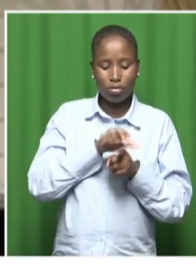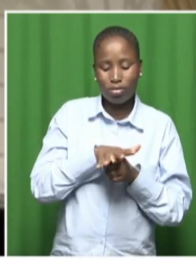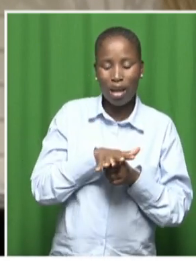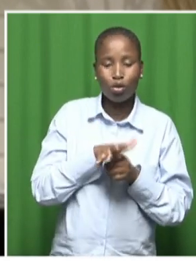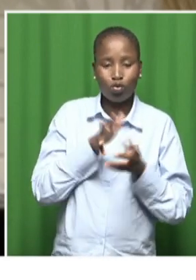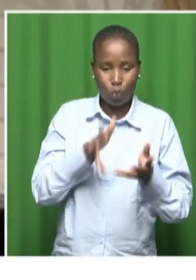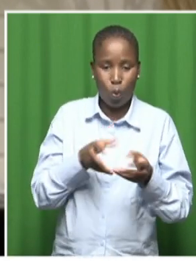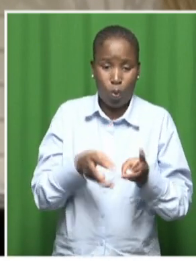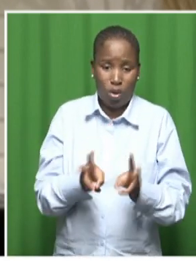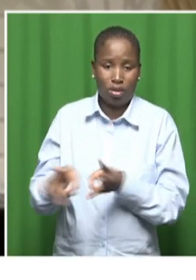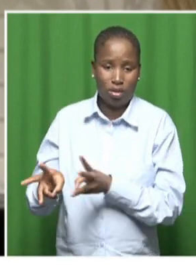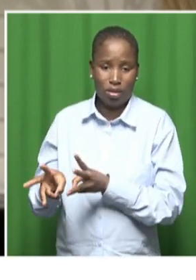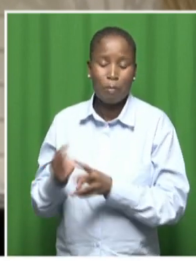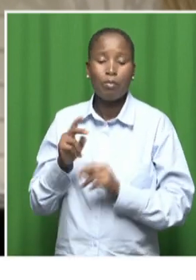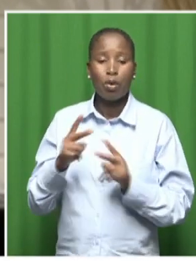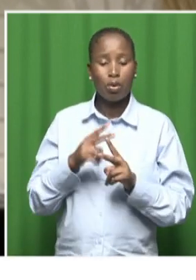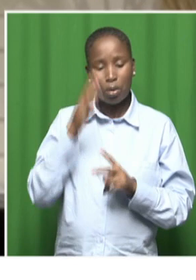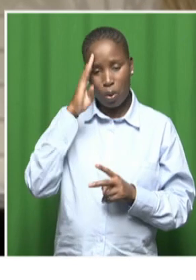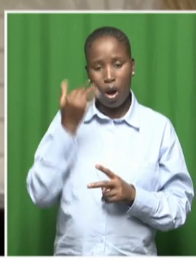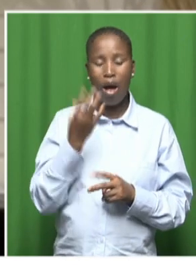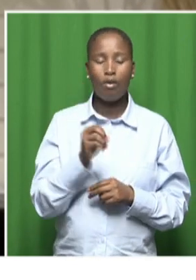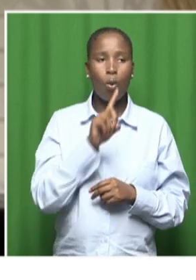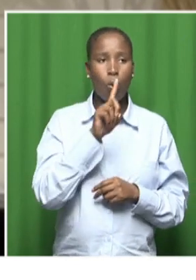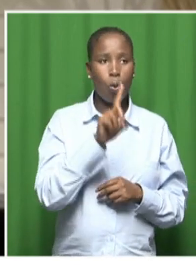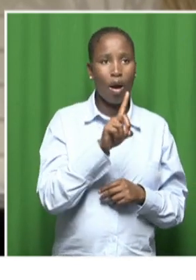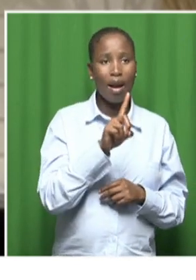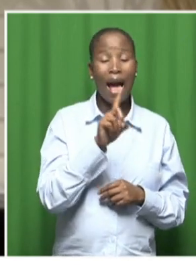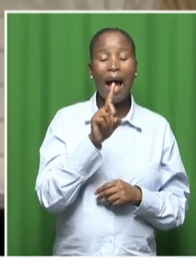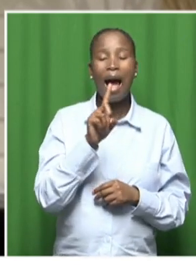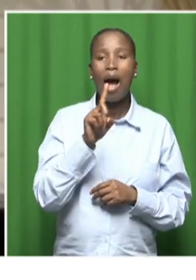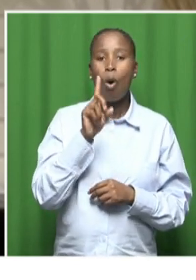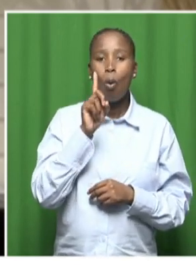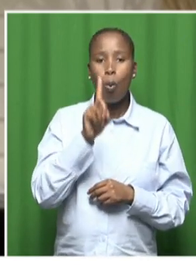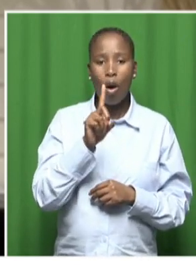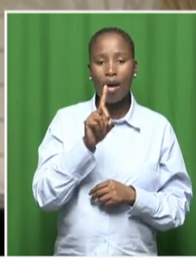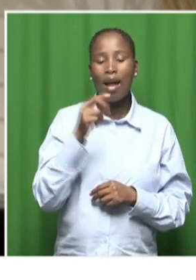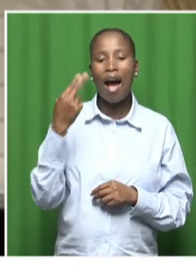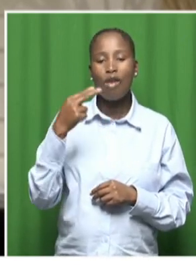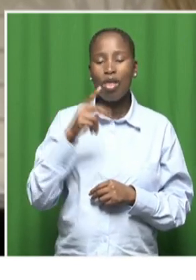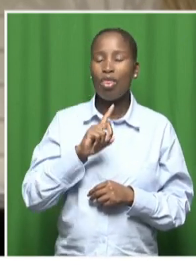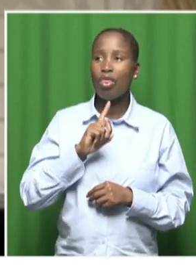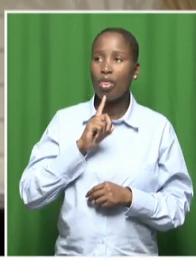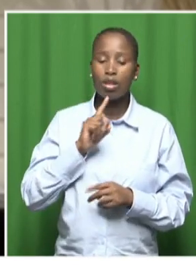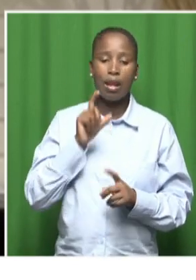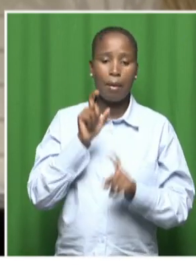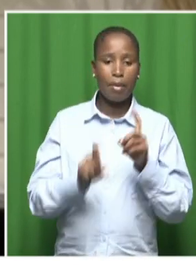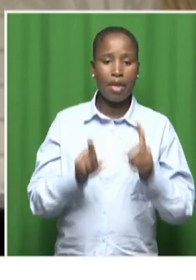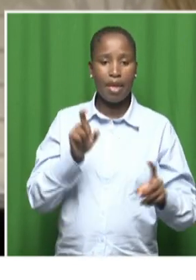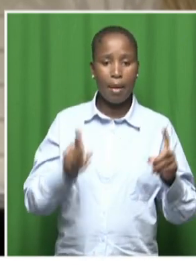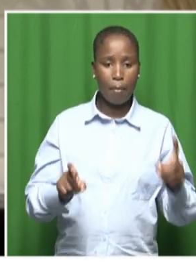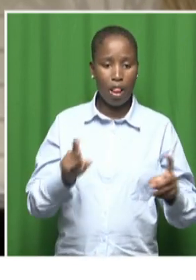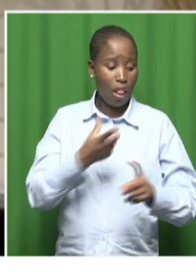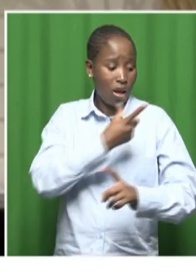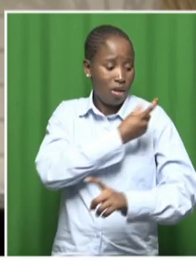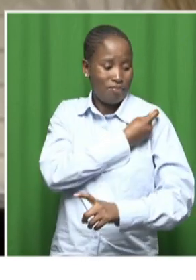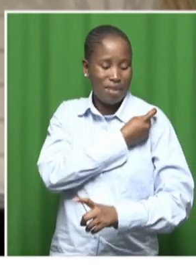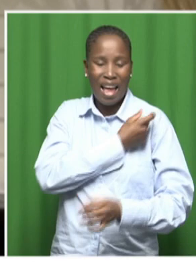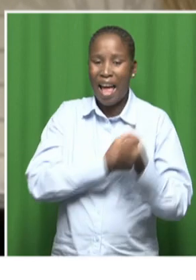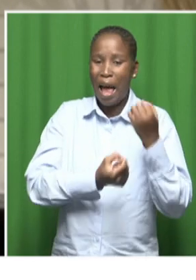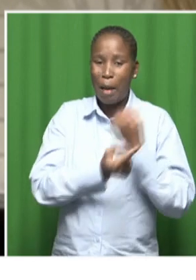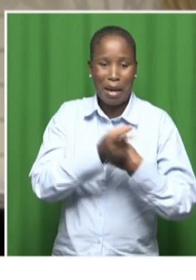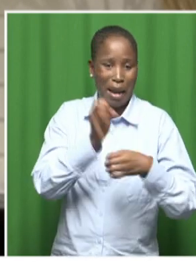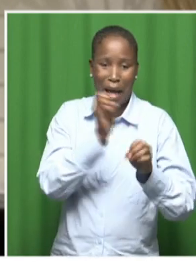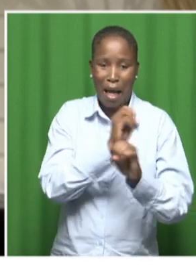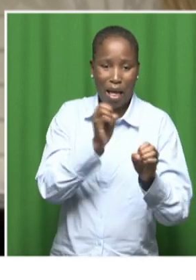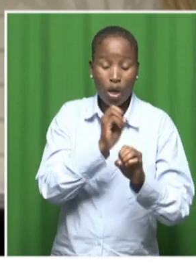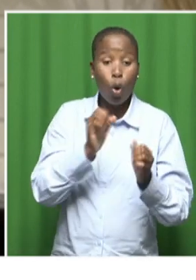South Africa that there are 100,000 zero-dose children. And that means children who haven't had their routine immunizations from